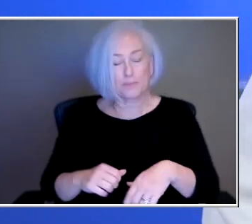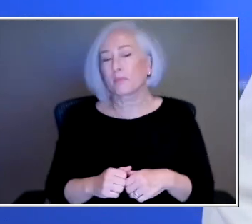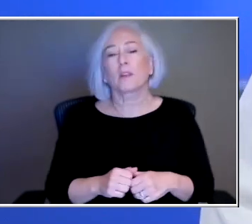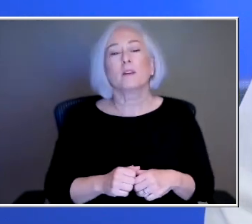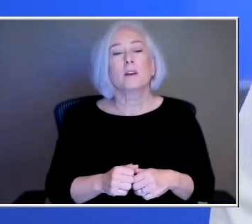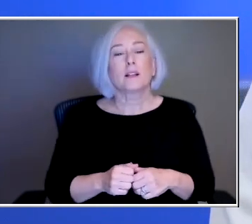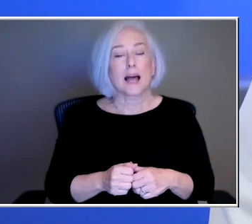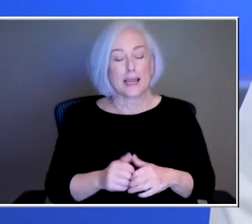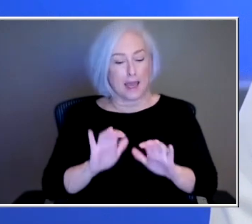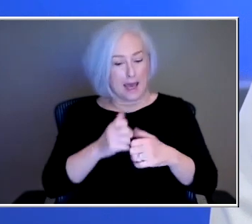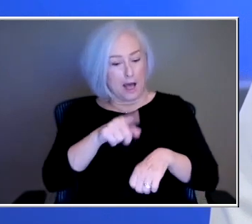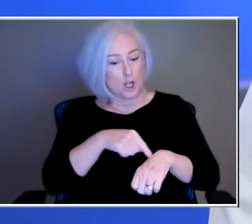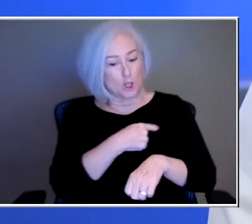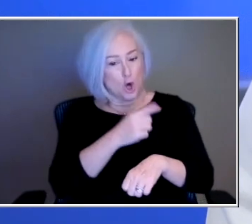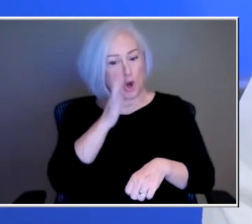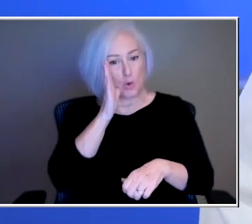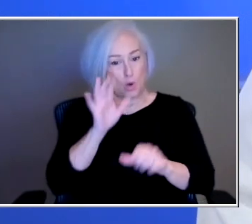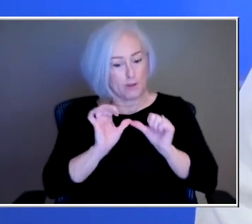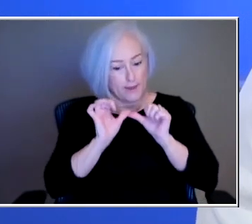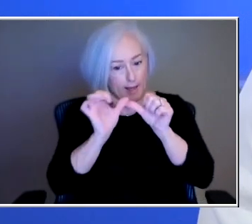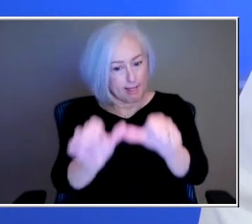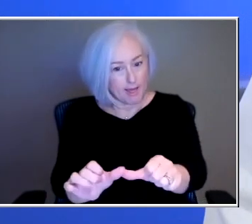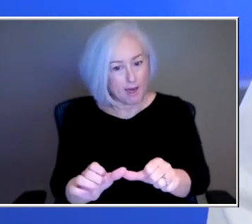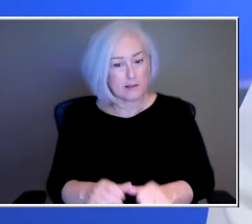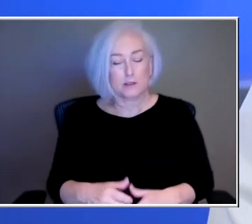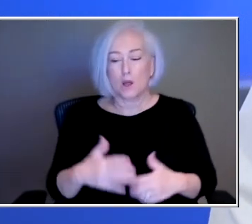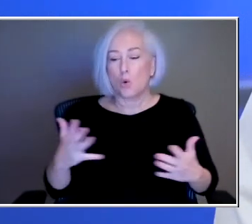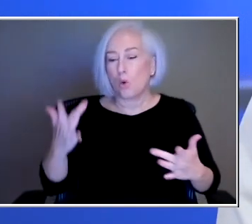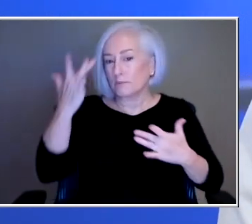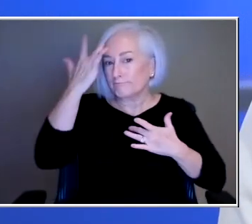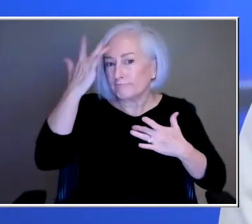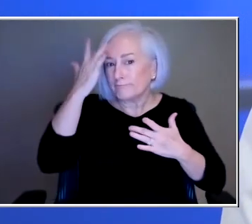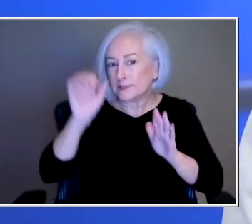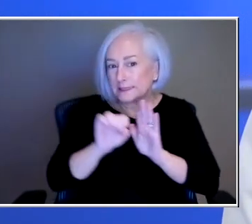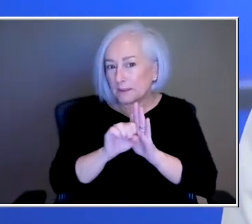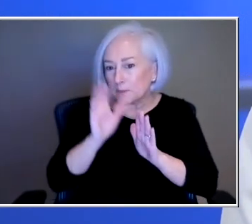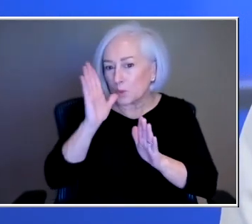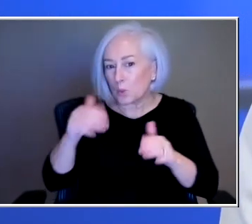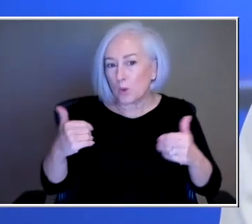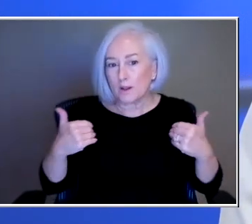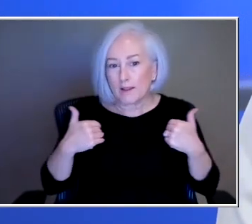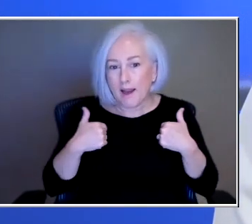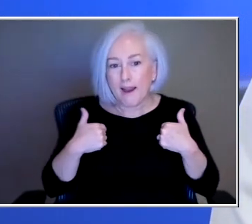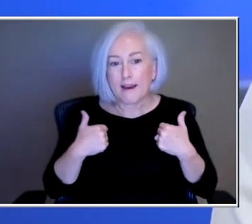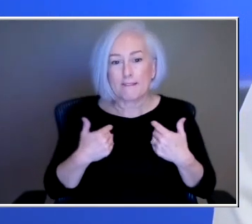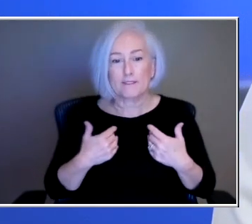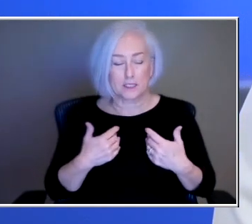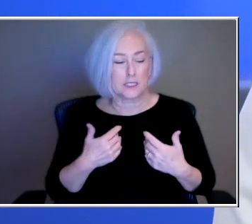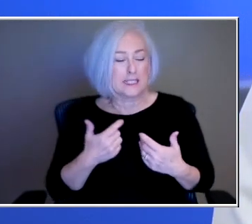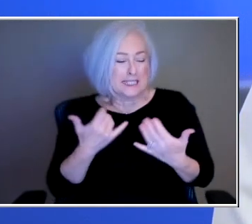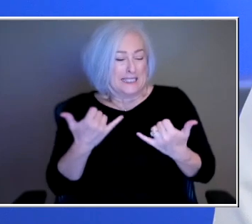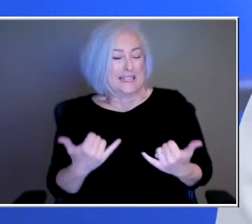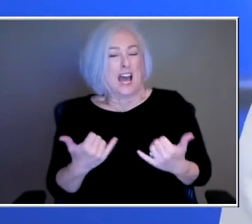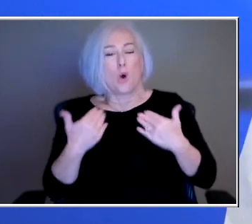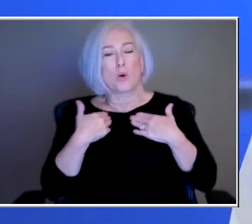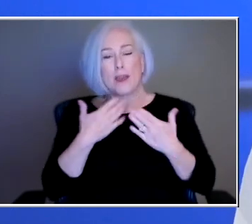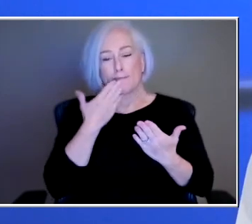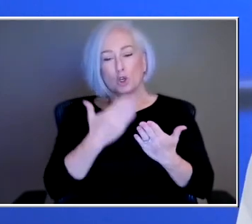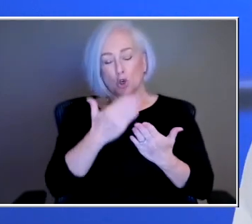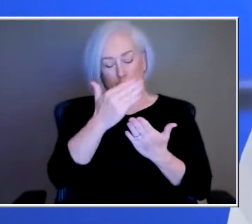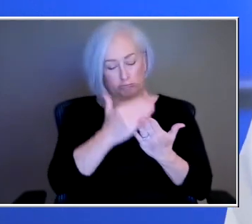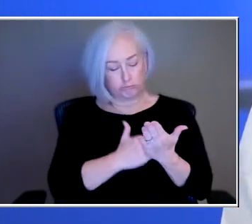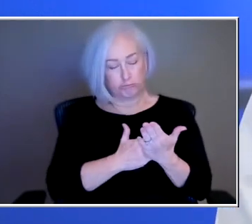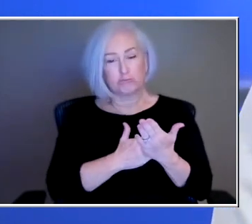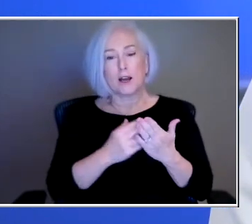they last. I think we've got a good understanding of risk factors and things like that. And so where we really want to get